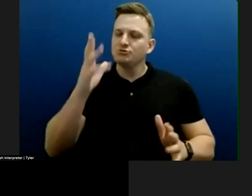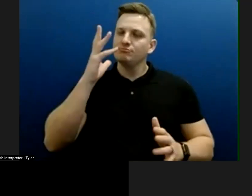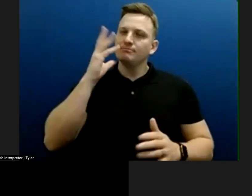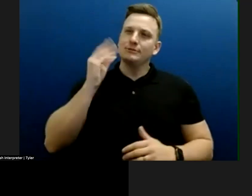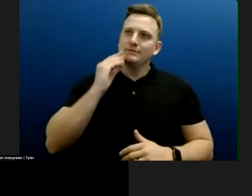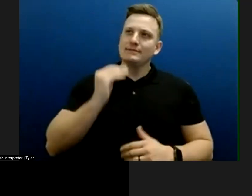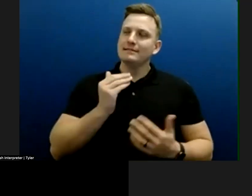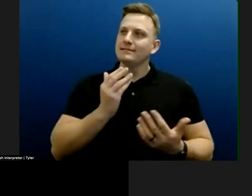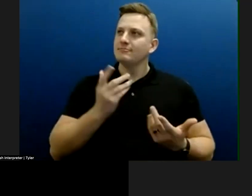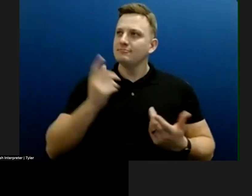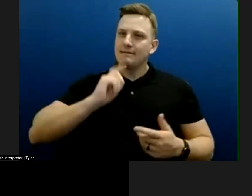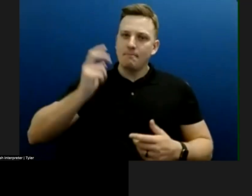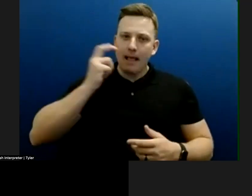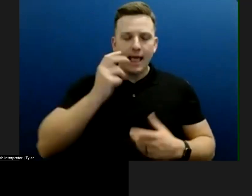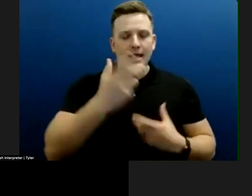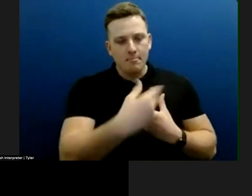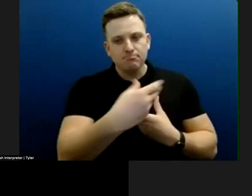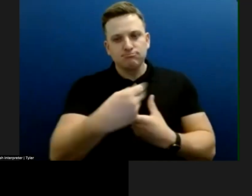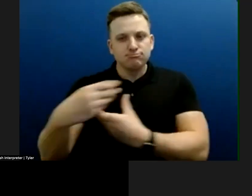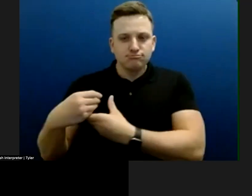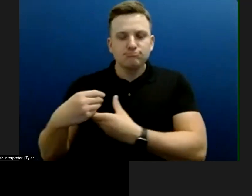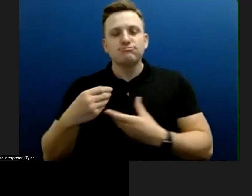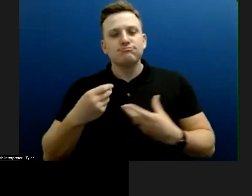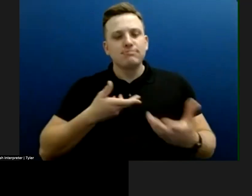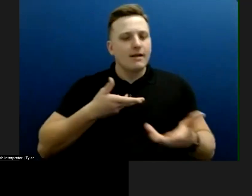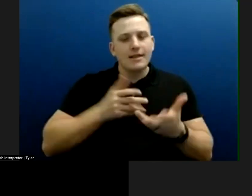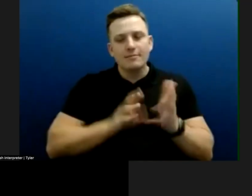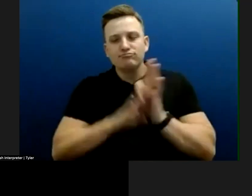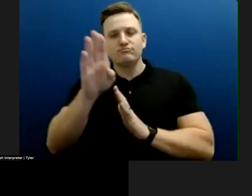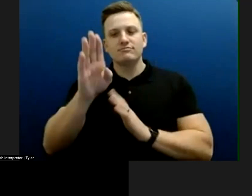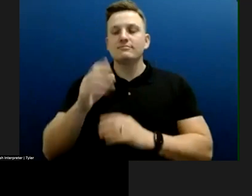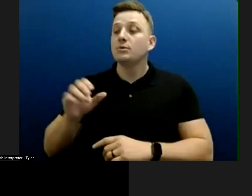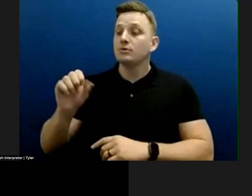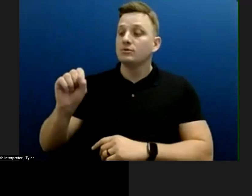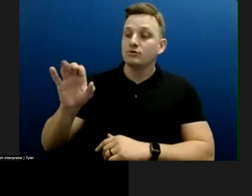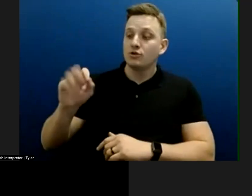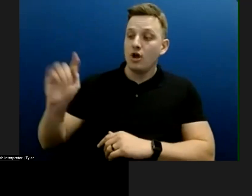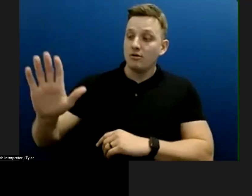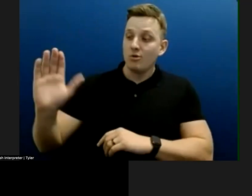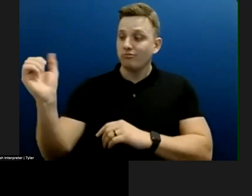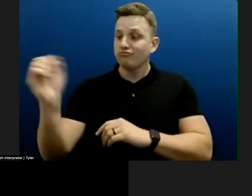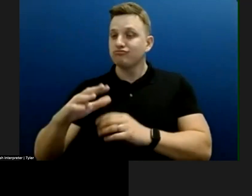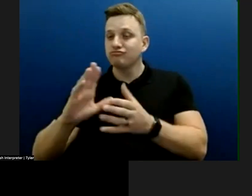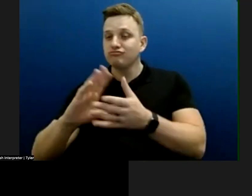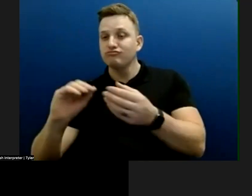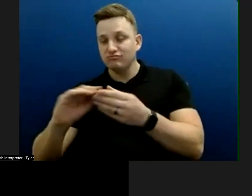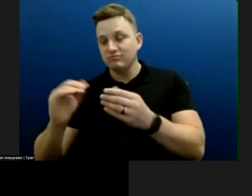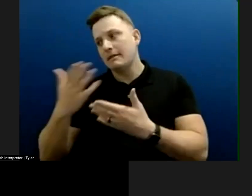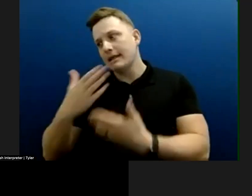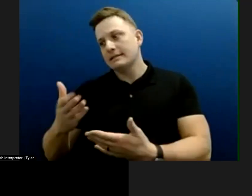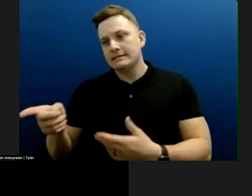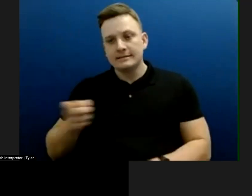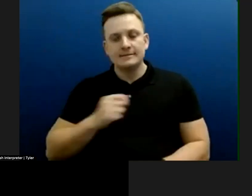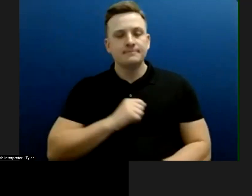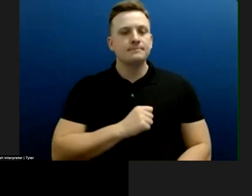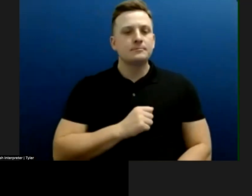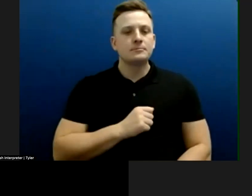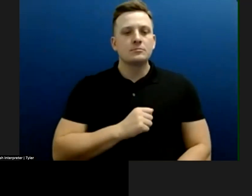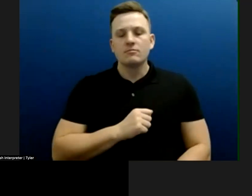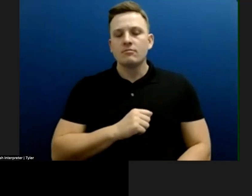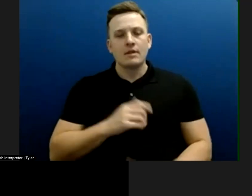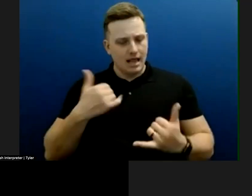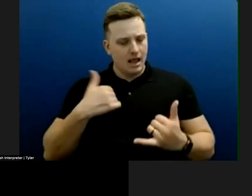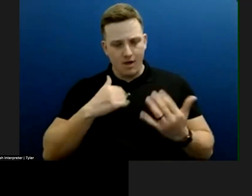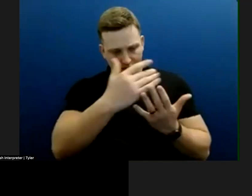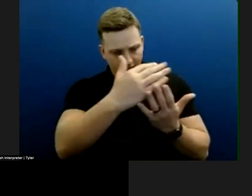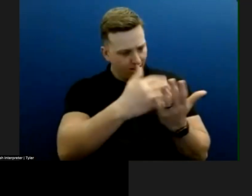discussions. So thank you, Scott, for adding in your thoughts. Now I'm totally lost where